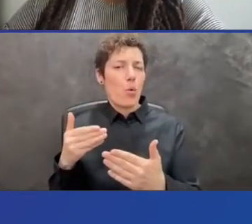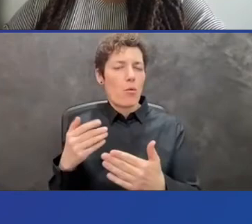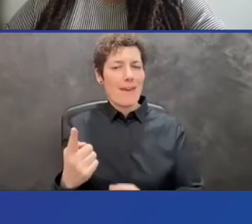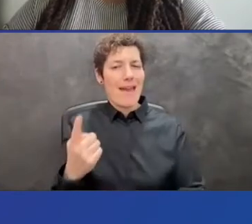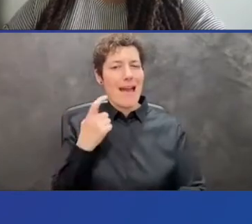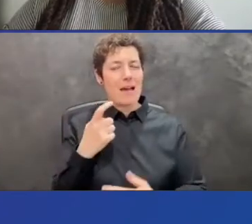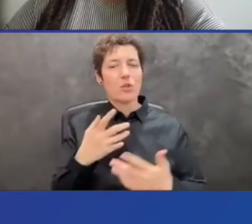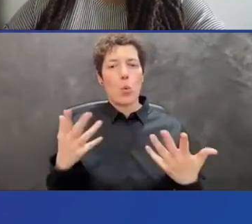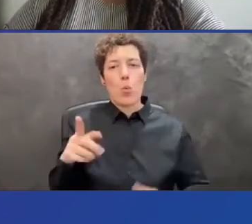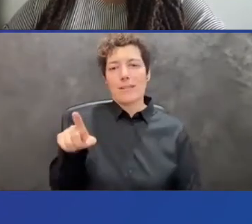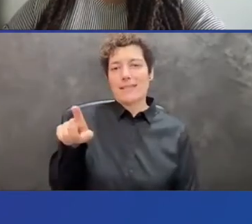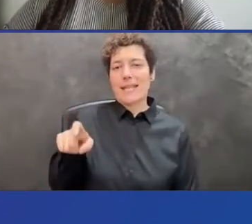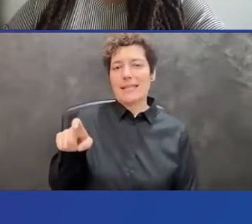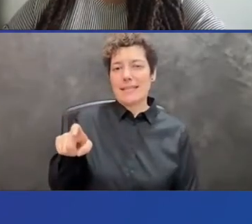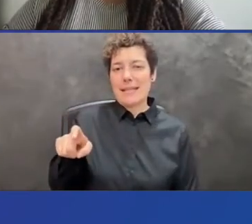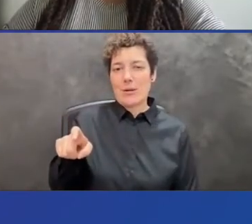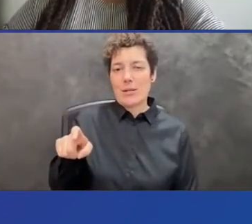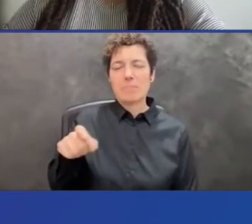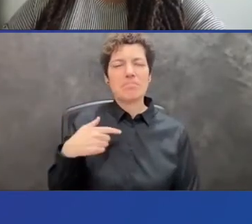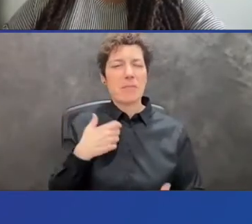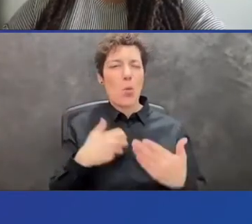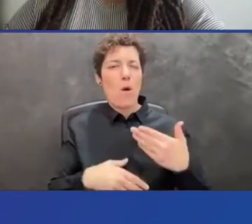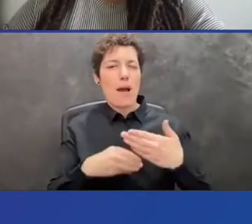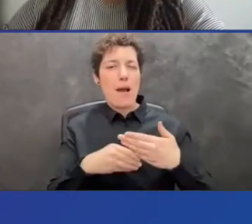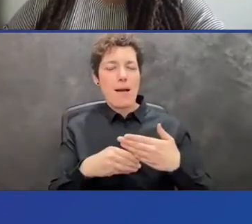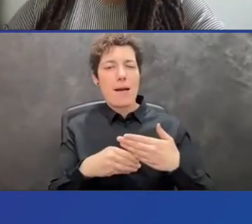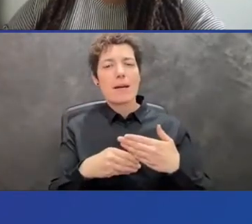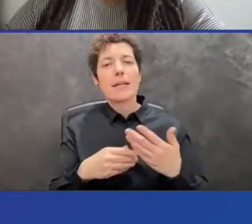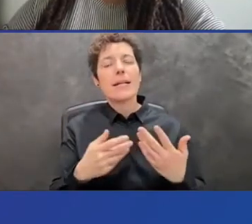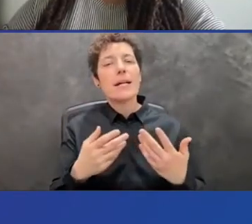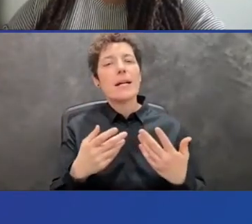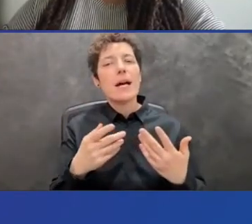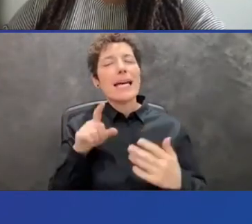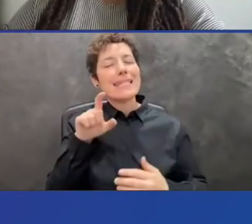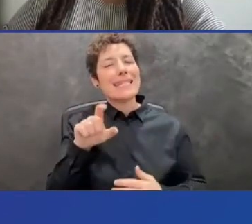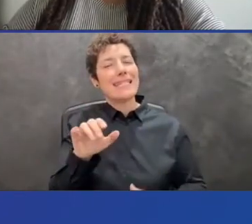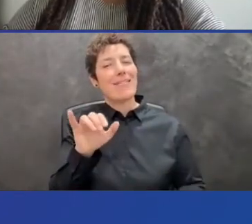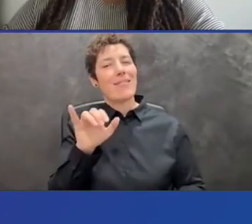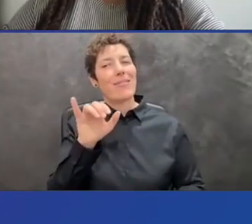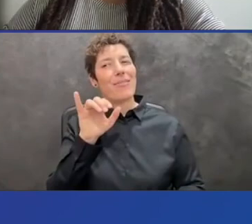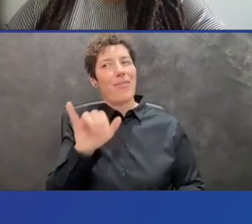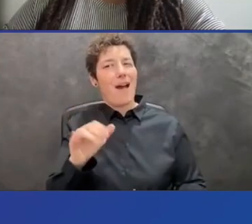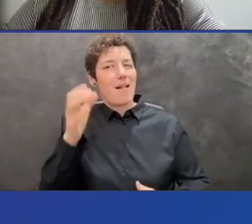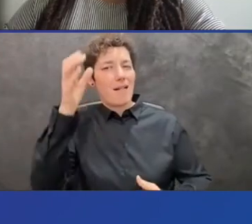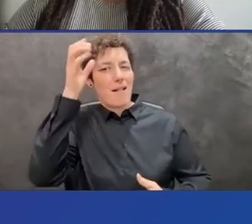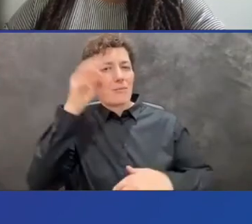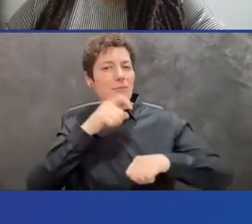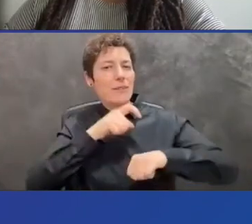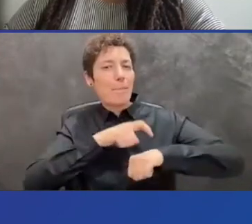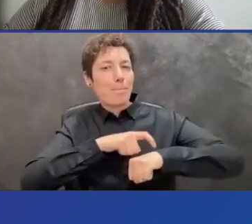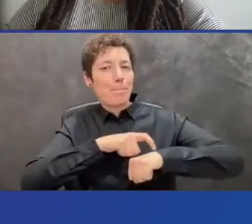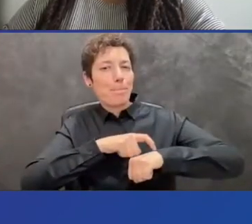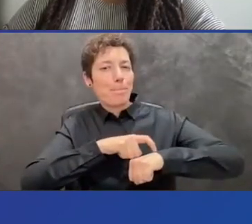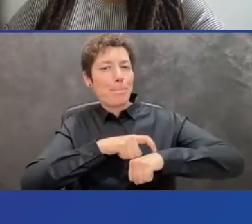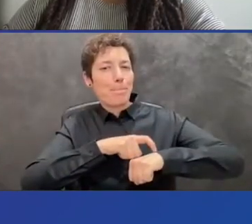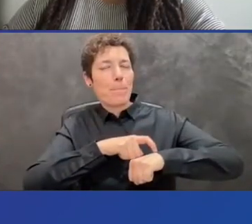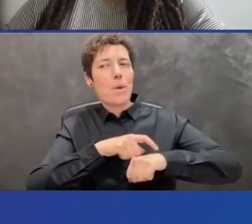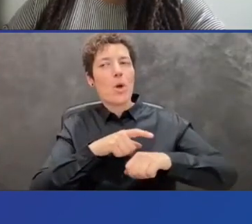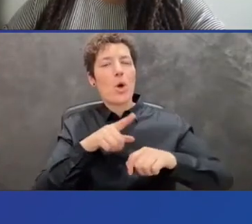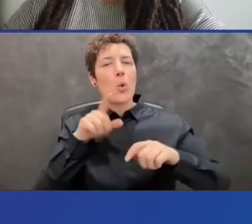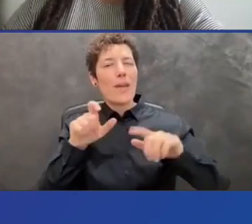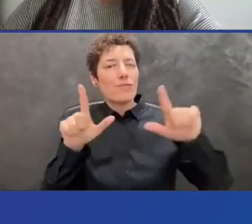what is necessary, I was going to say that it's that notion of time. Like, we have to think differently